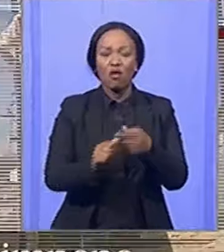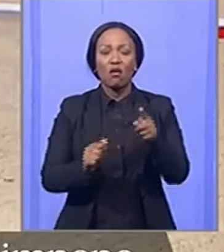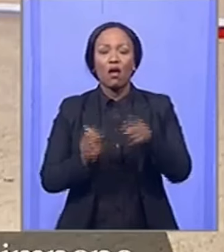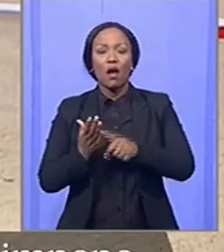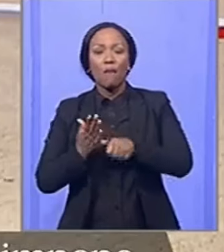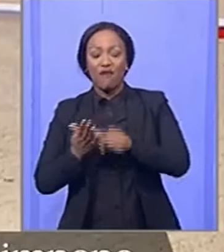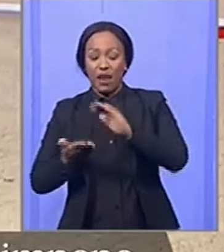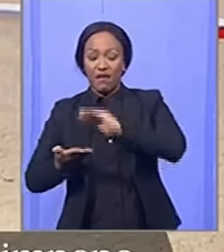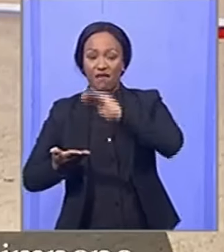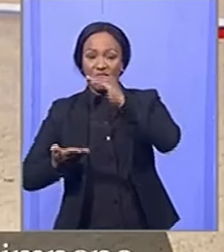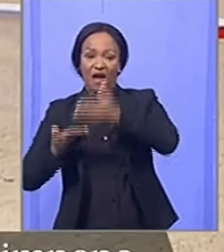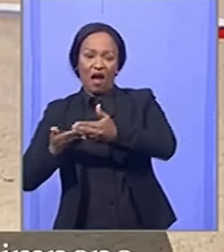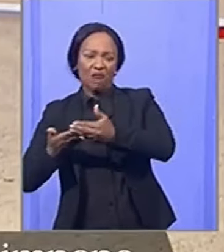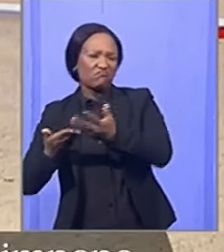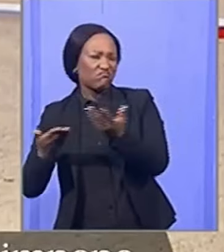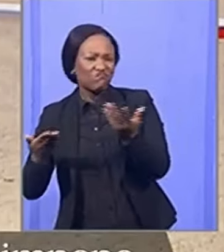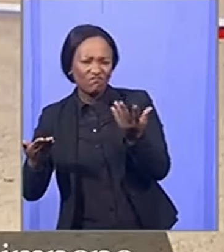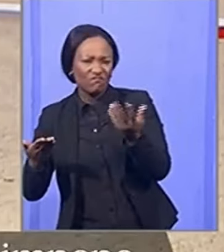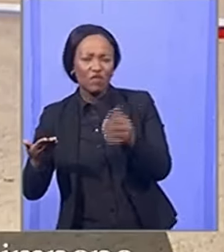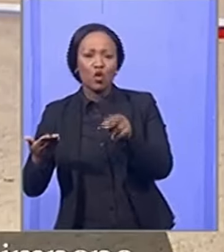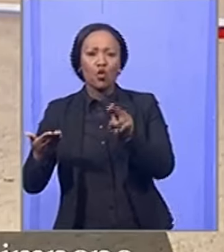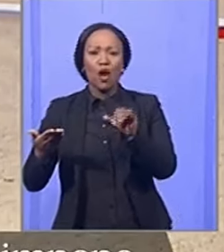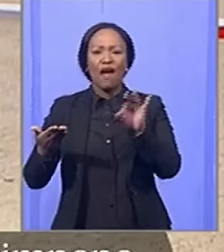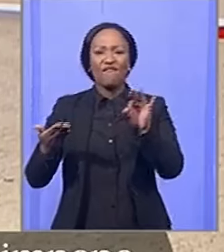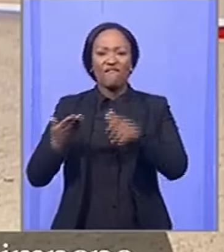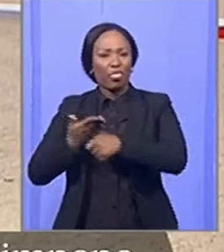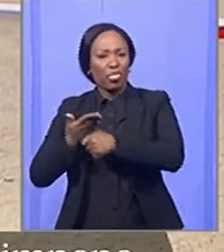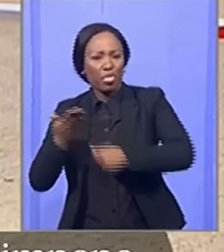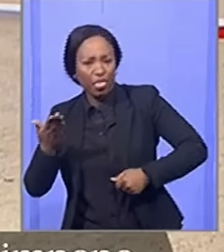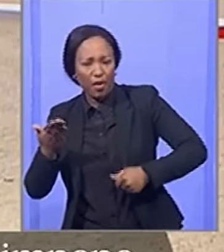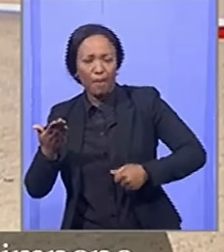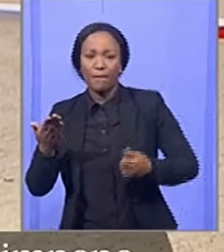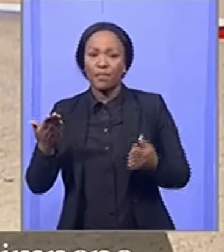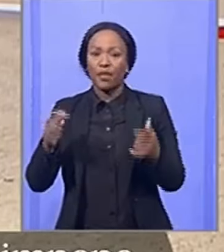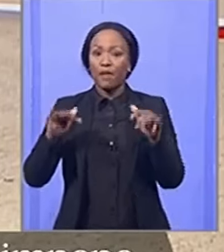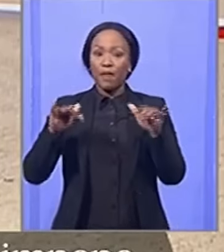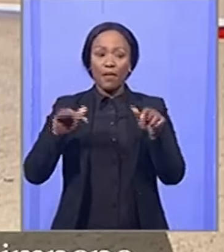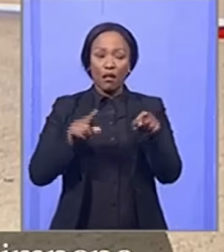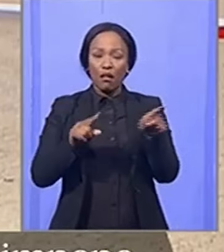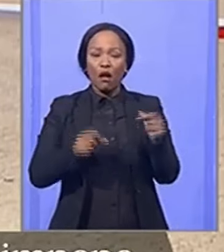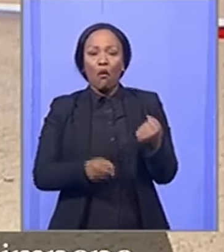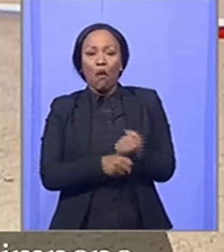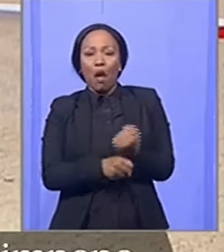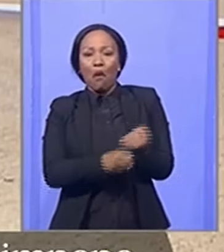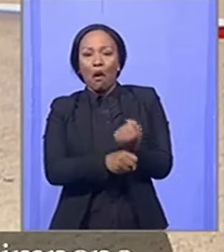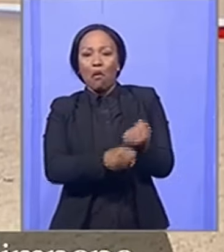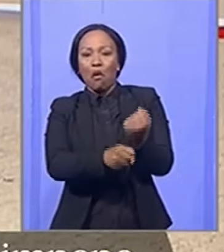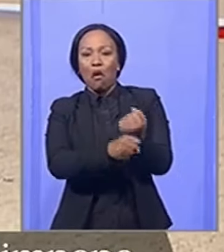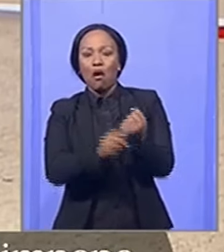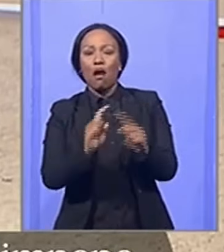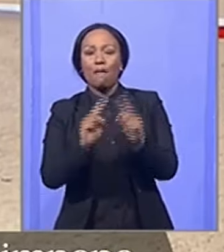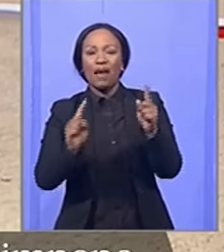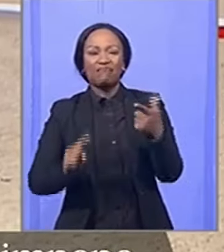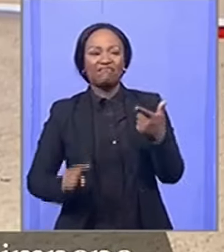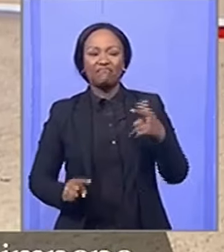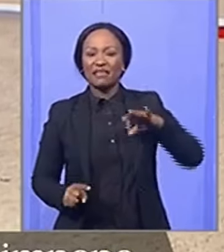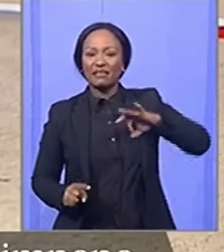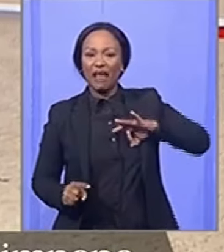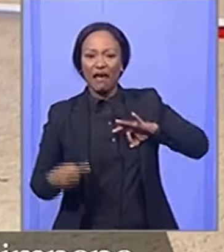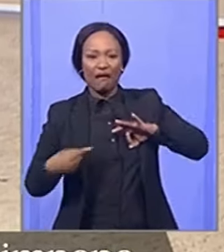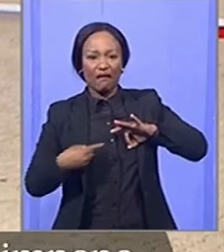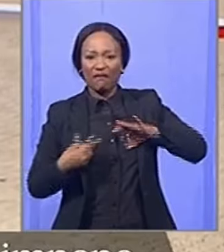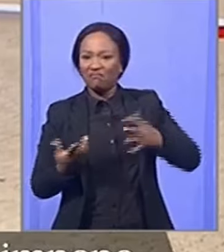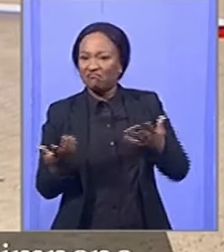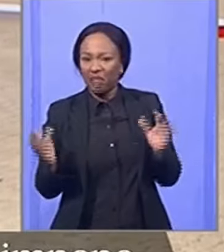batho, di-UIF ga ba gogele batho. Batho ba modimo ile ba leta re go ba no bereka ba gogele selo